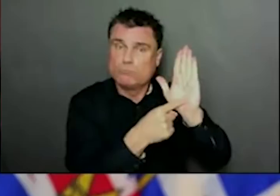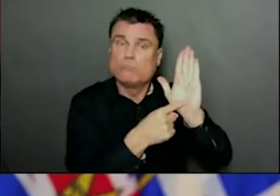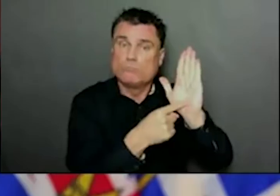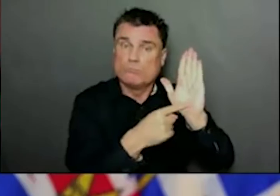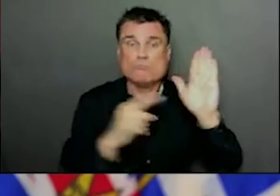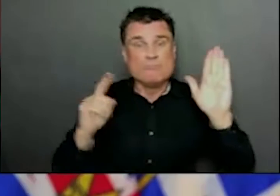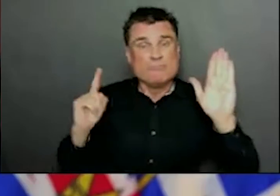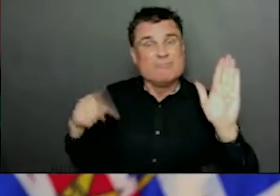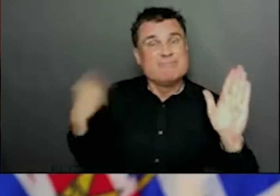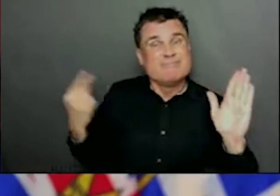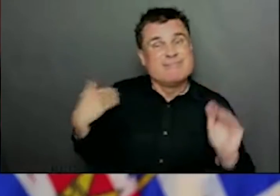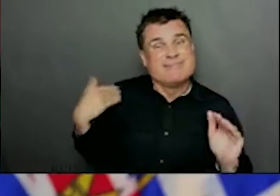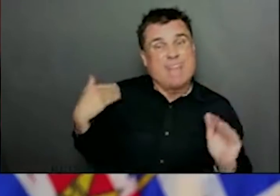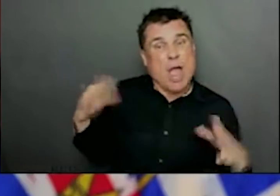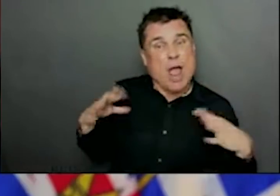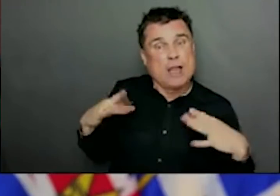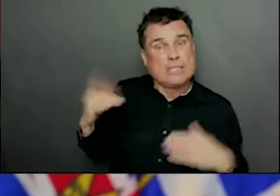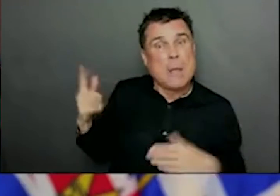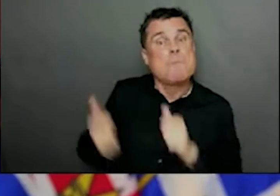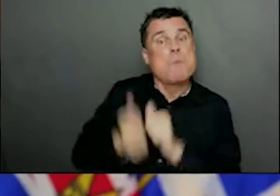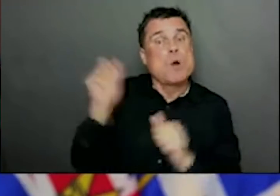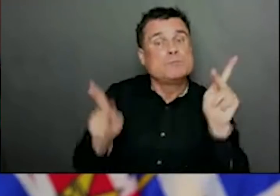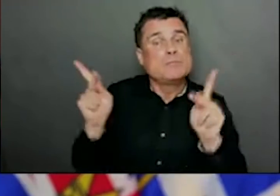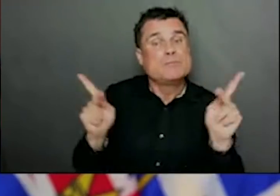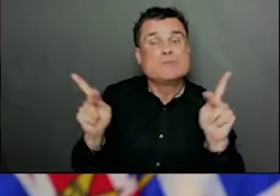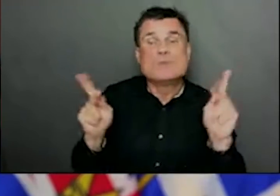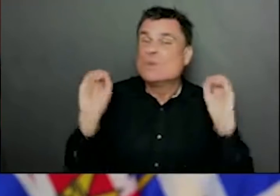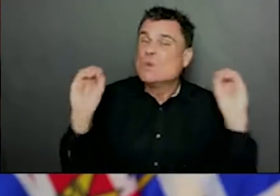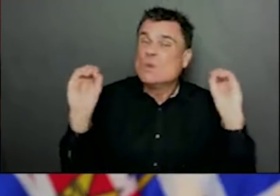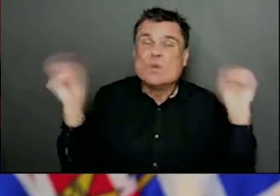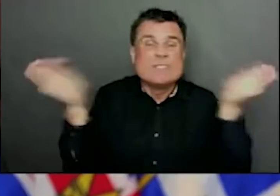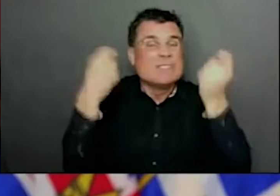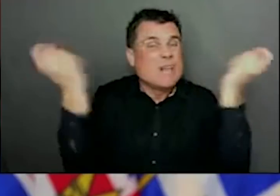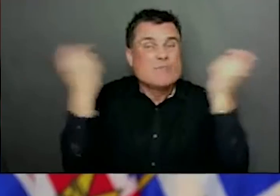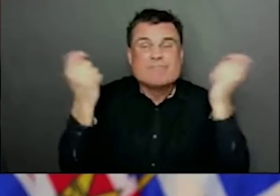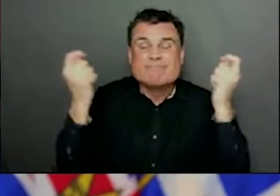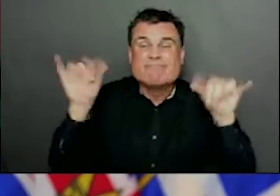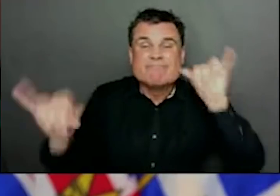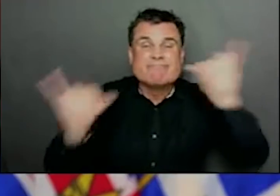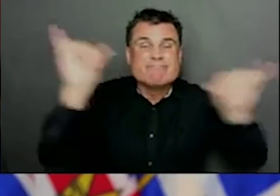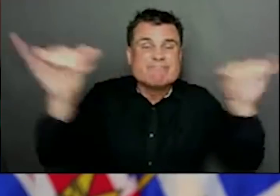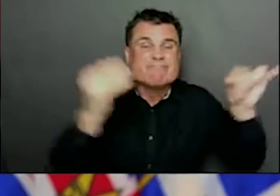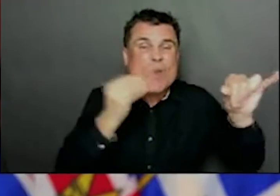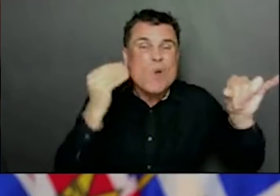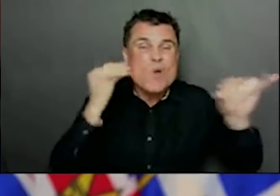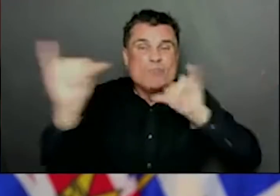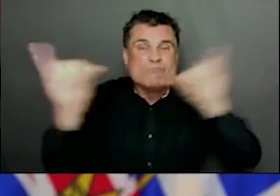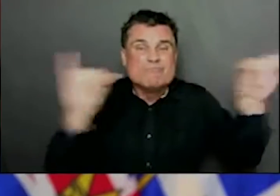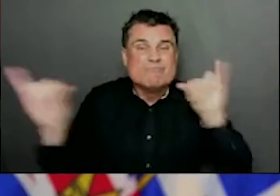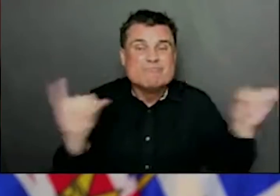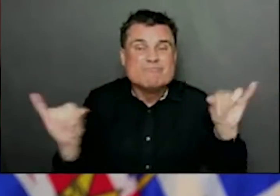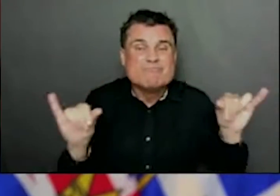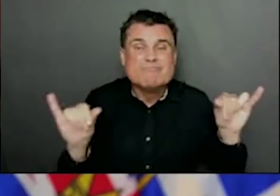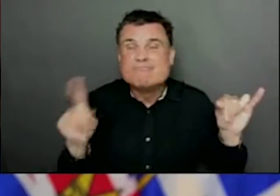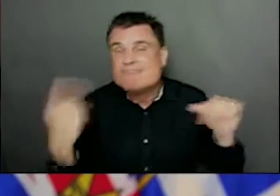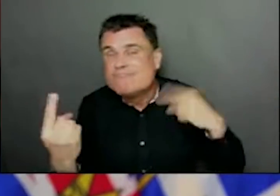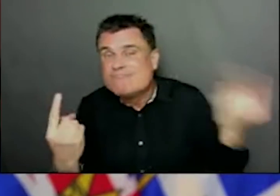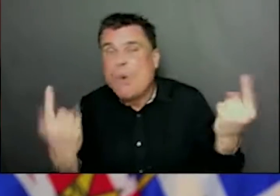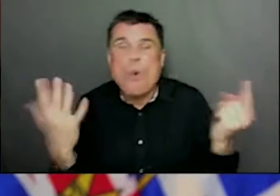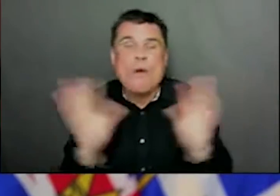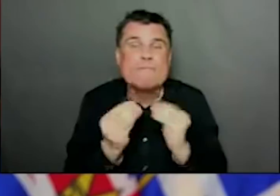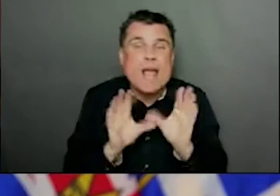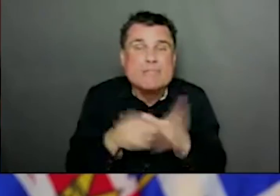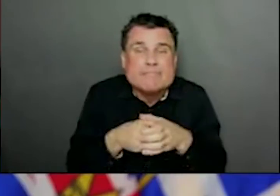of new cases we are seeing in every health authority shows us that some people made the decision to make an